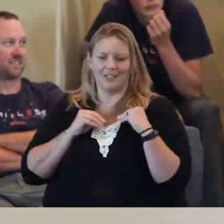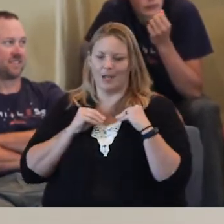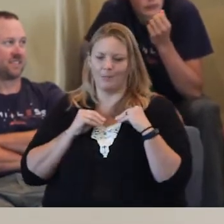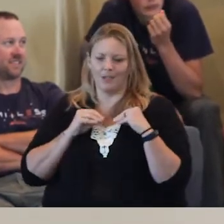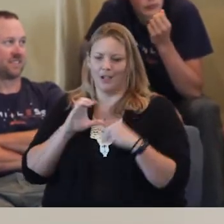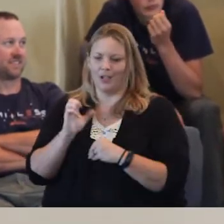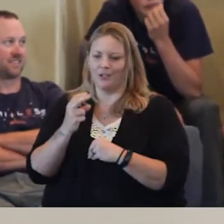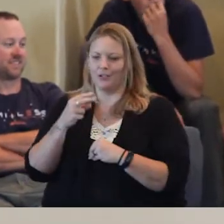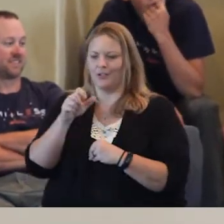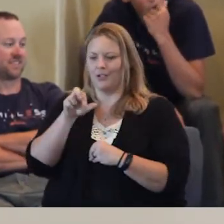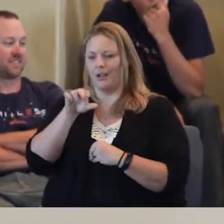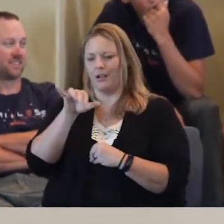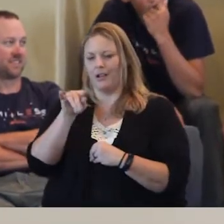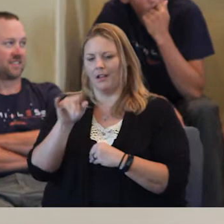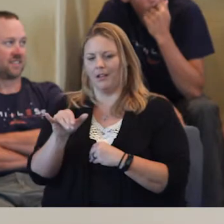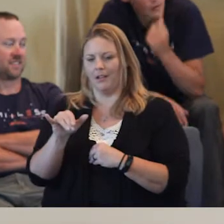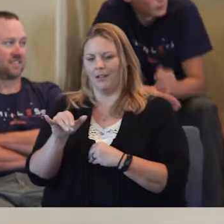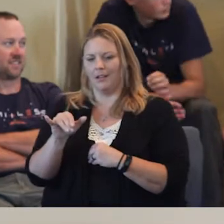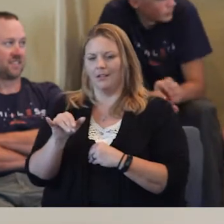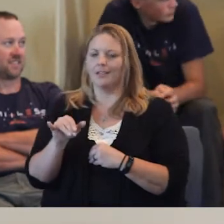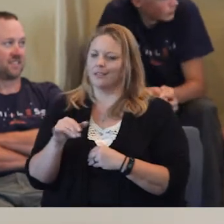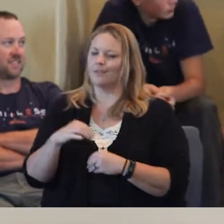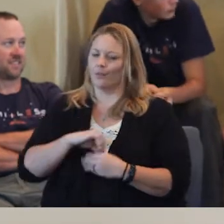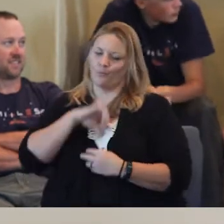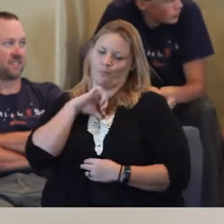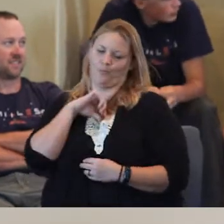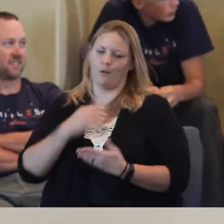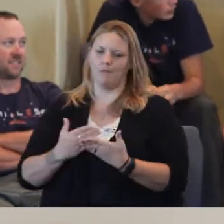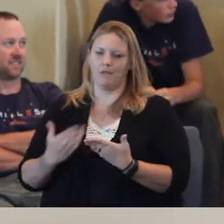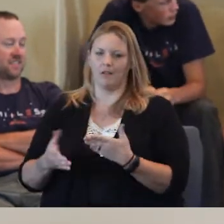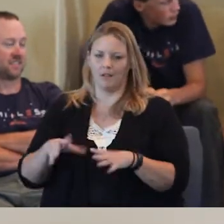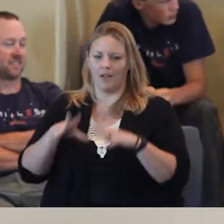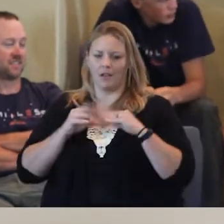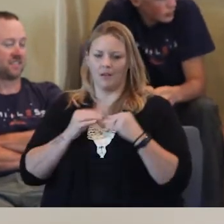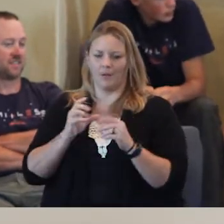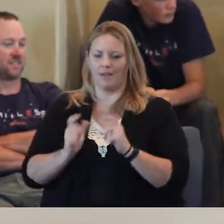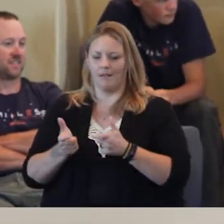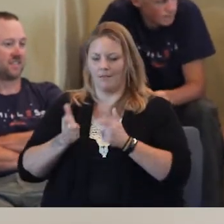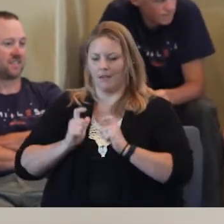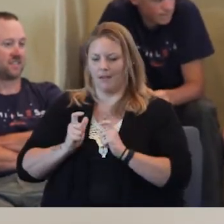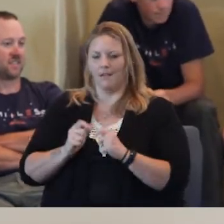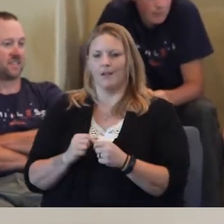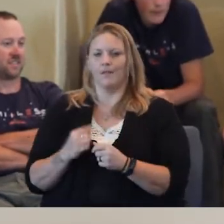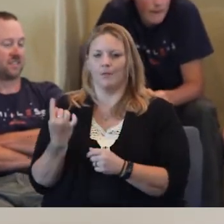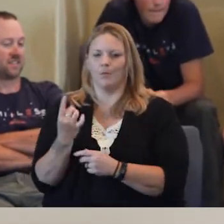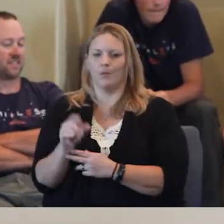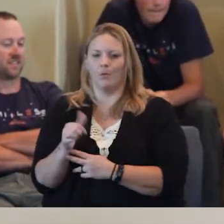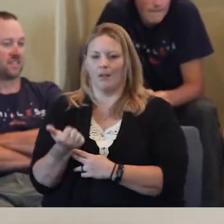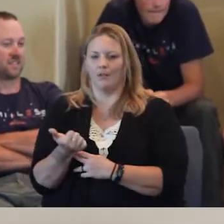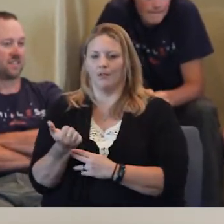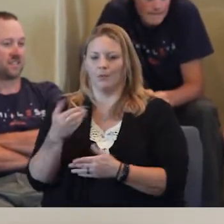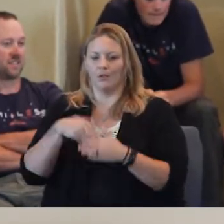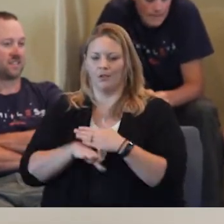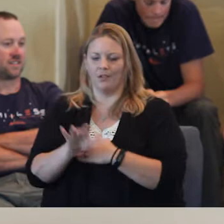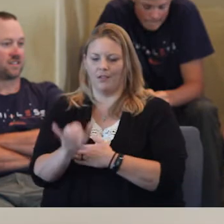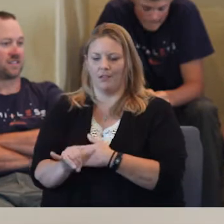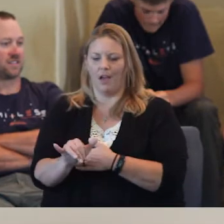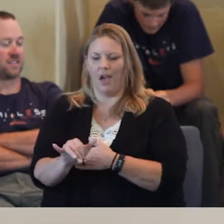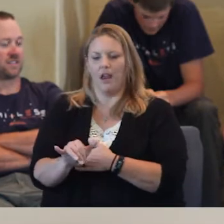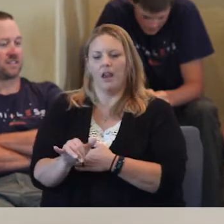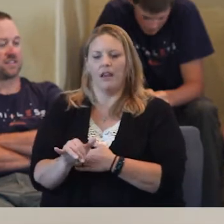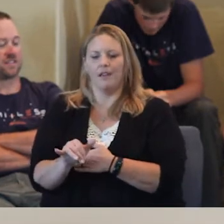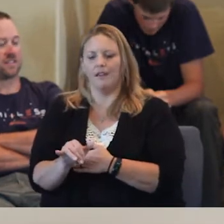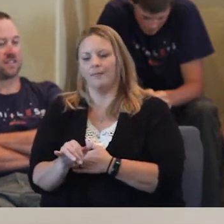it's because he doesn't want to accept charity. Because, you know, there's definitely a pride thing of accepting a gift from somebody else when you're in